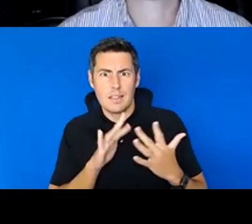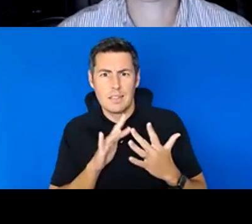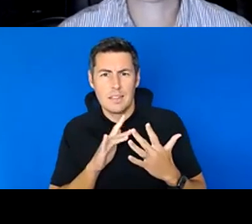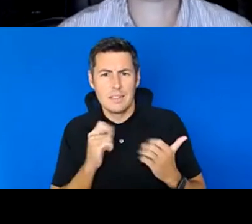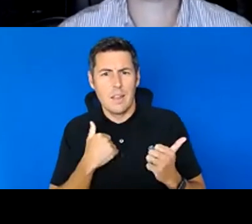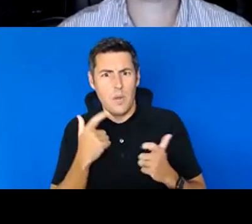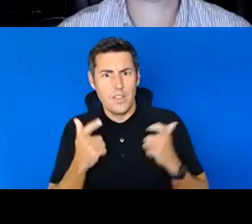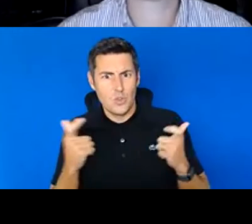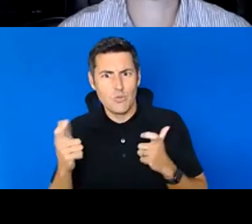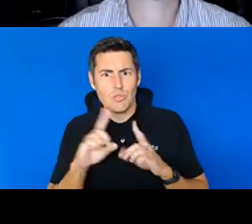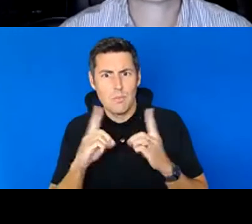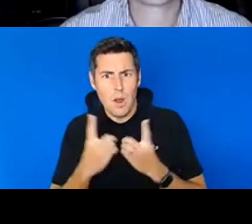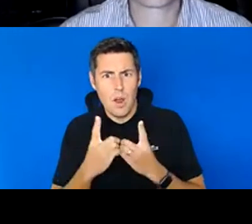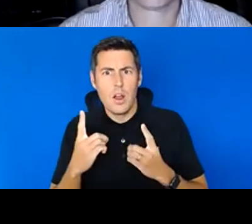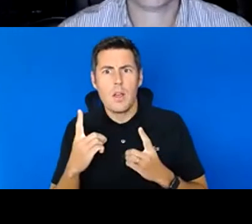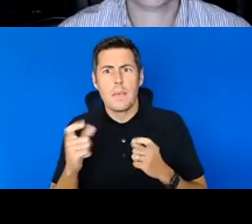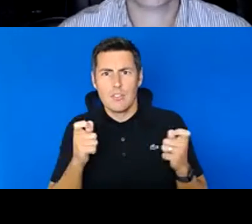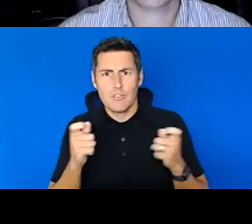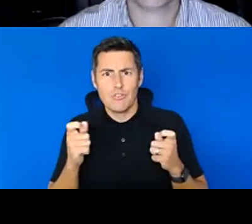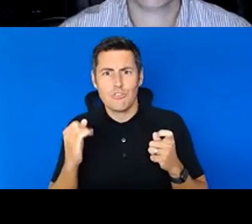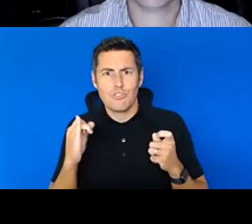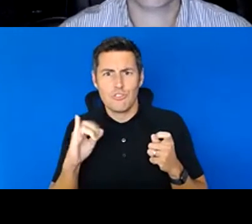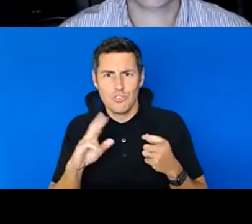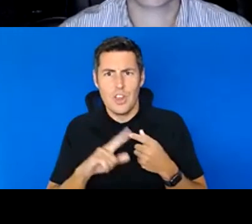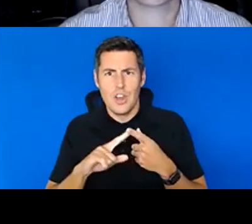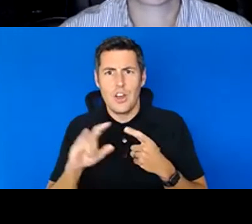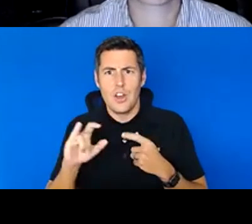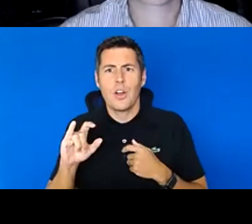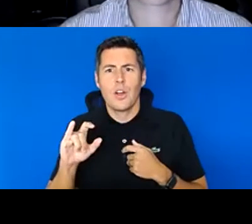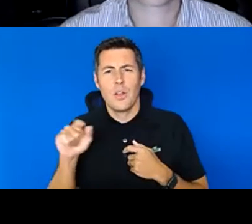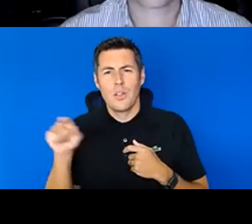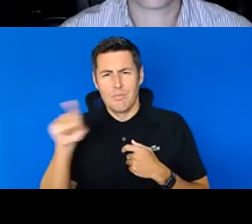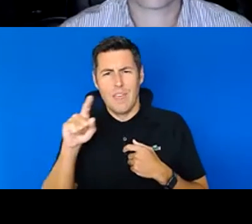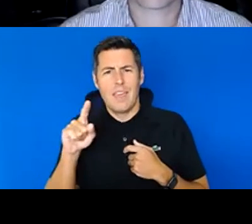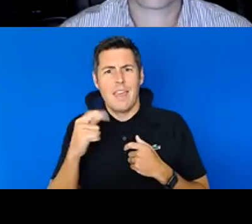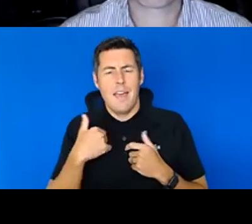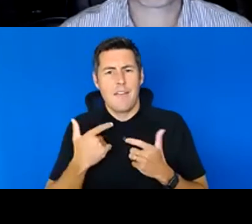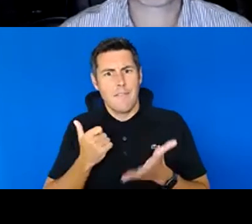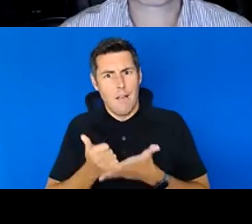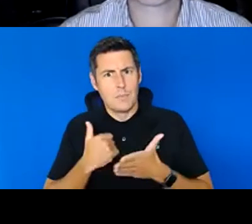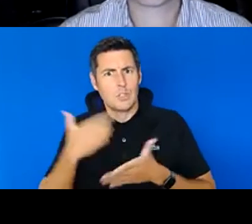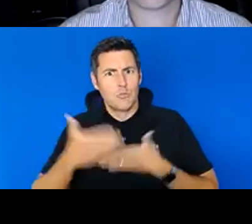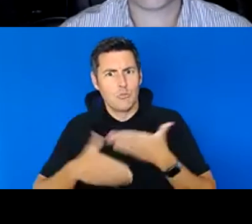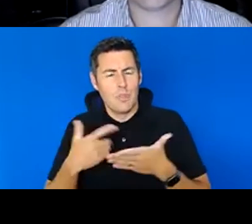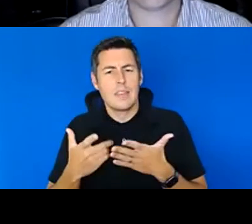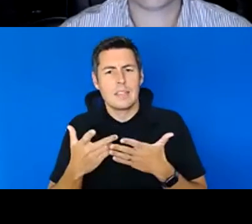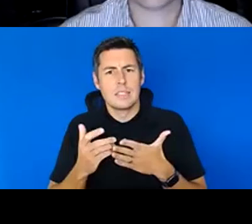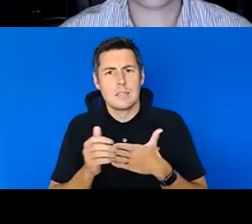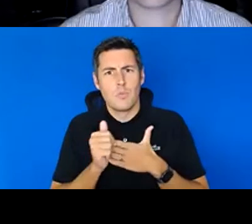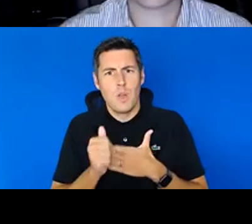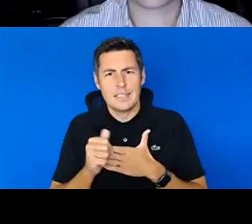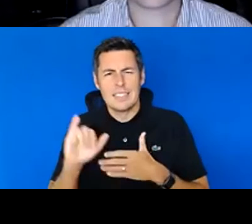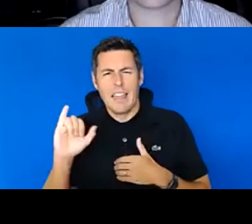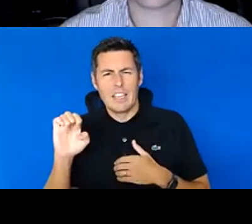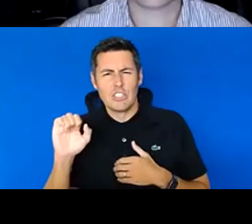chair, Janine, for ushering us through this process and through the things we've been going through, because I don't think if we didn't have her this semester, I think I'd be